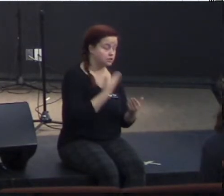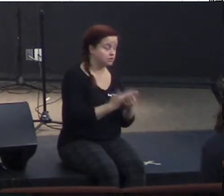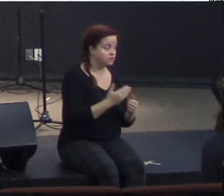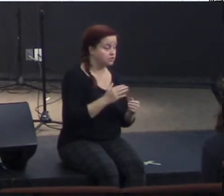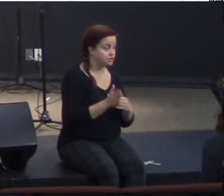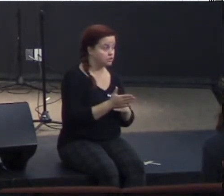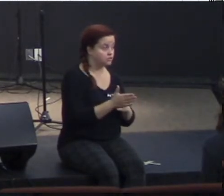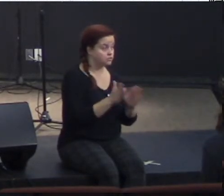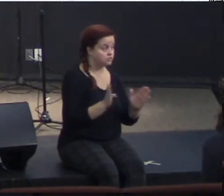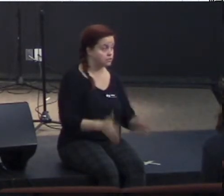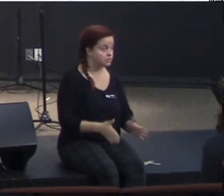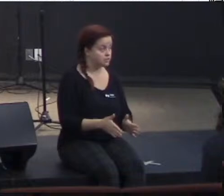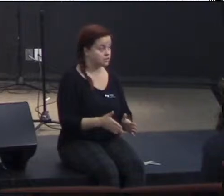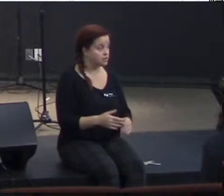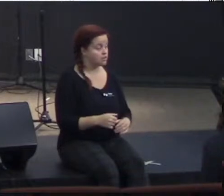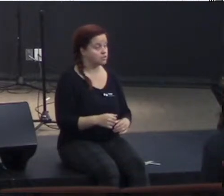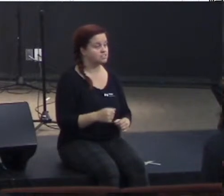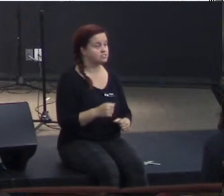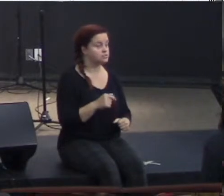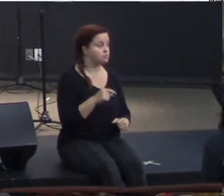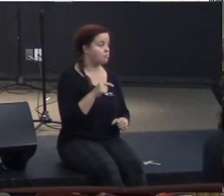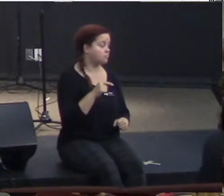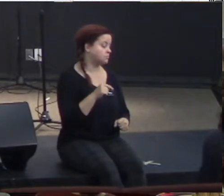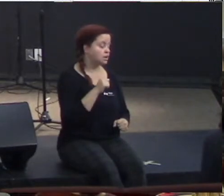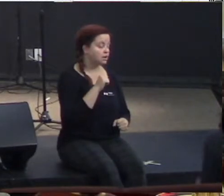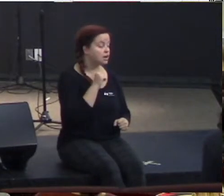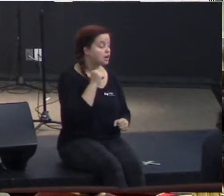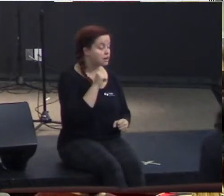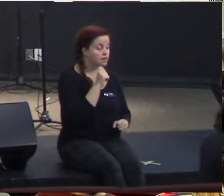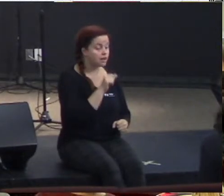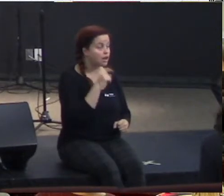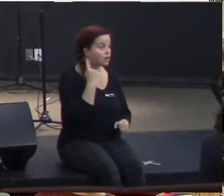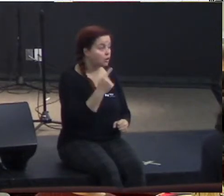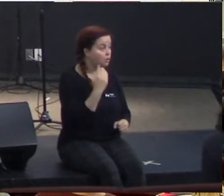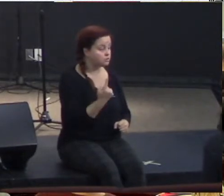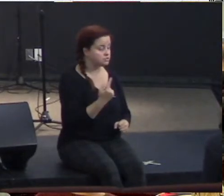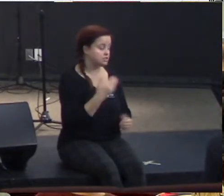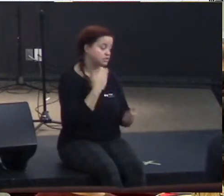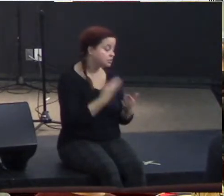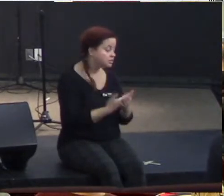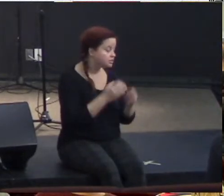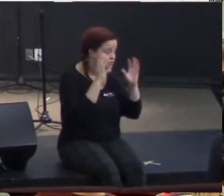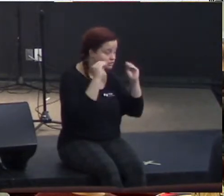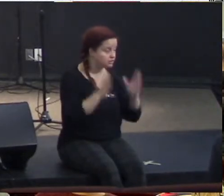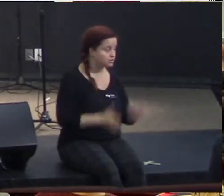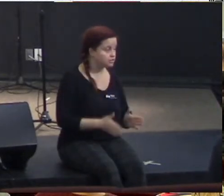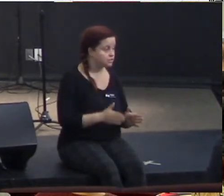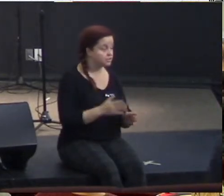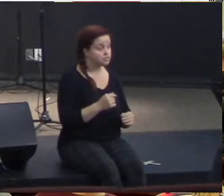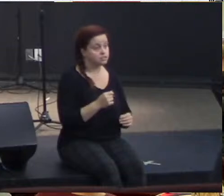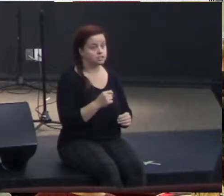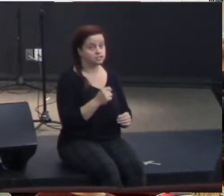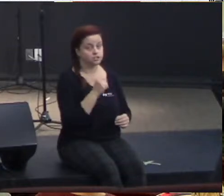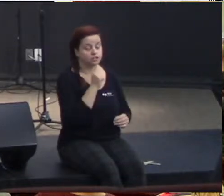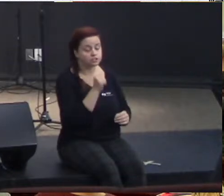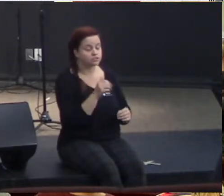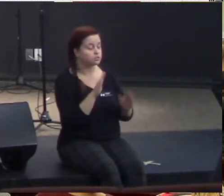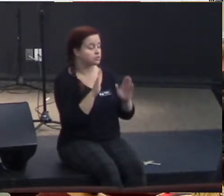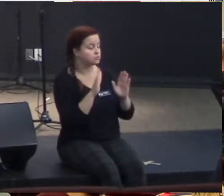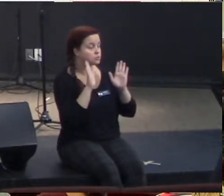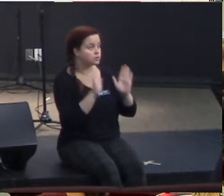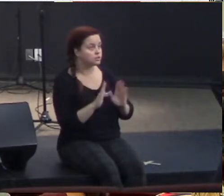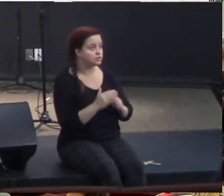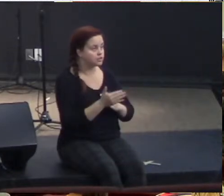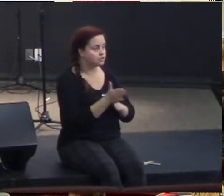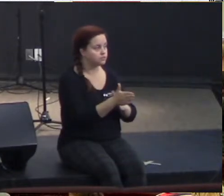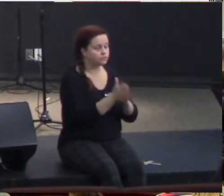is he a great teacher, he could also fill your boats to the brim, to where they almost sink. And when he realizes this, Simon Peter